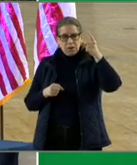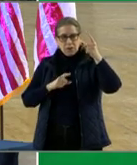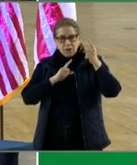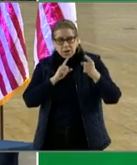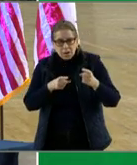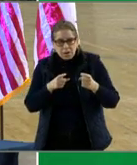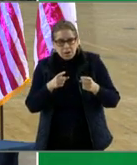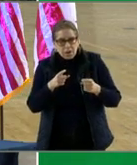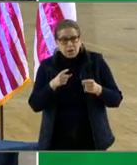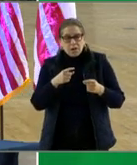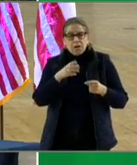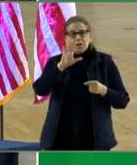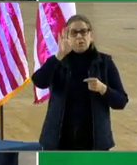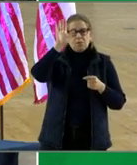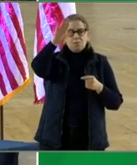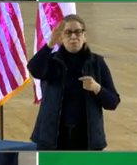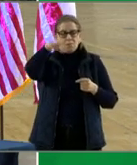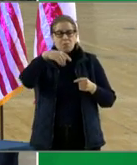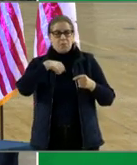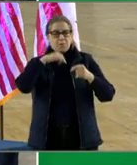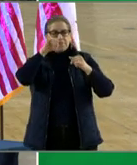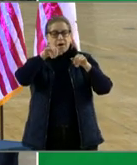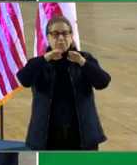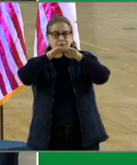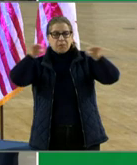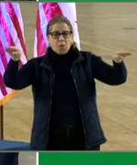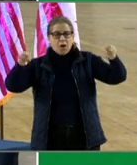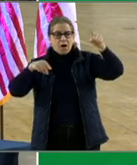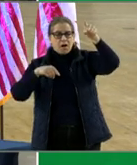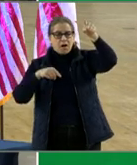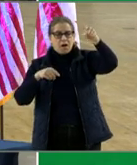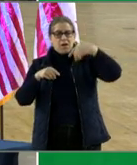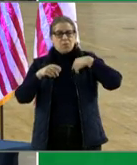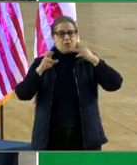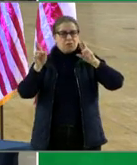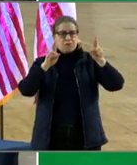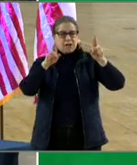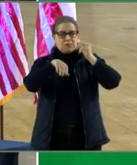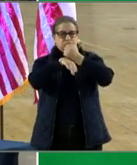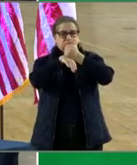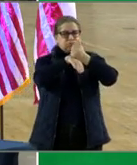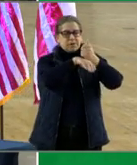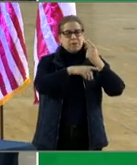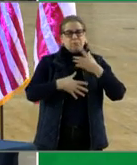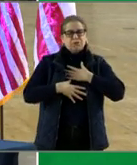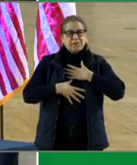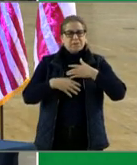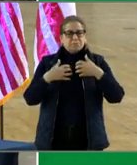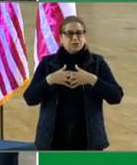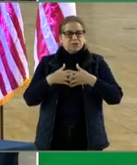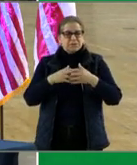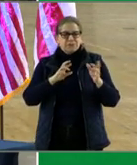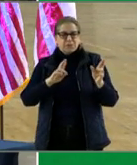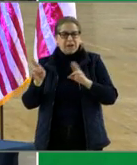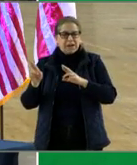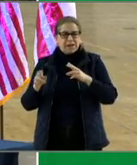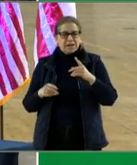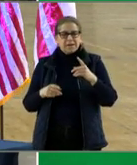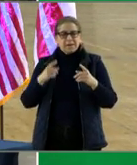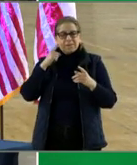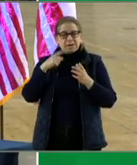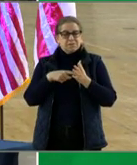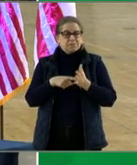back online and create respiratory units on those floors. United Medical Center, for example, has been a